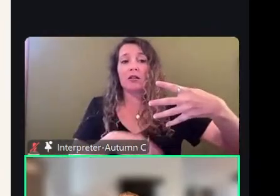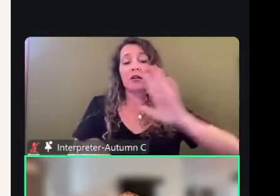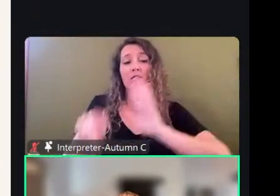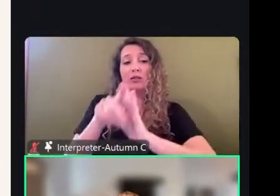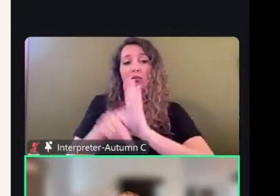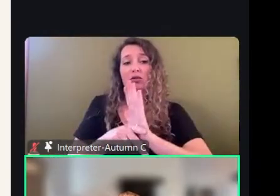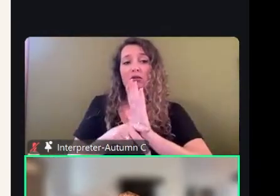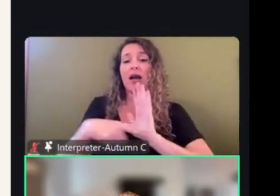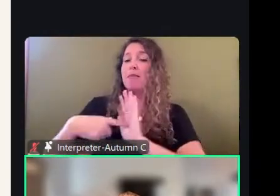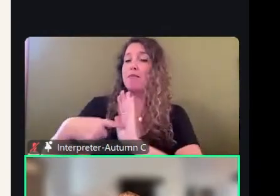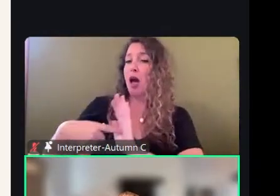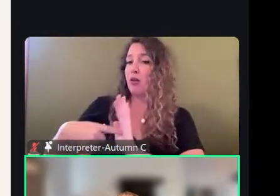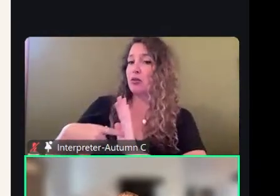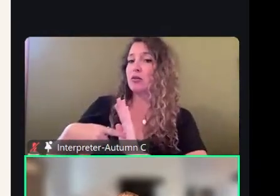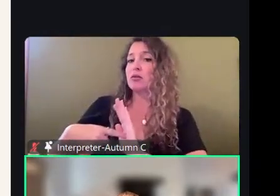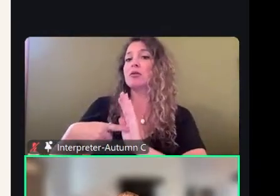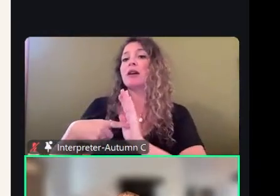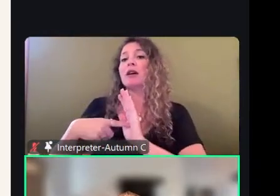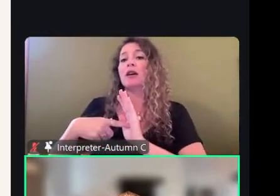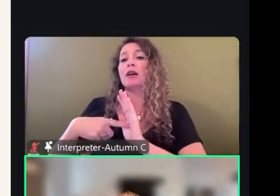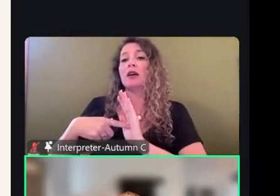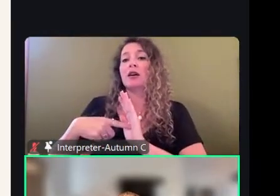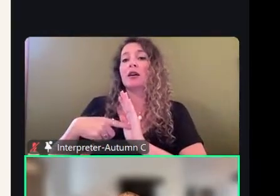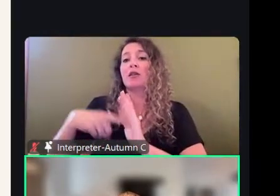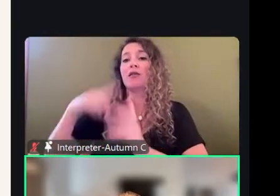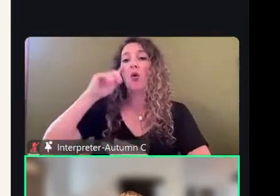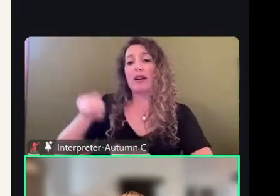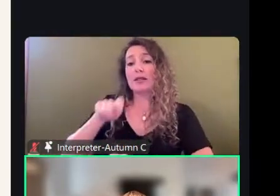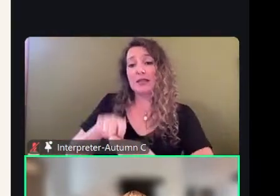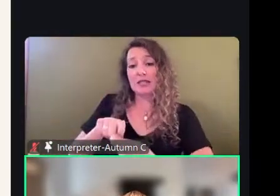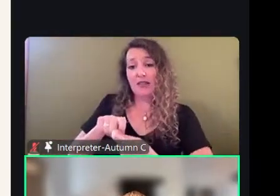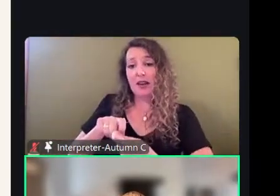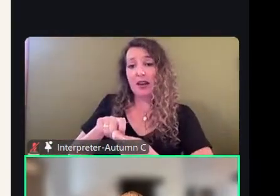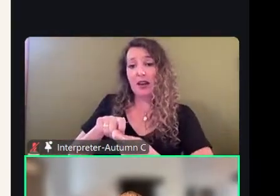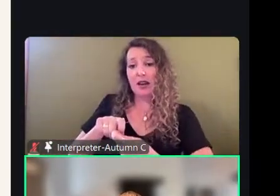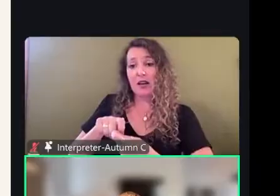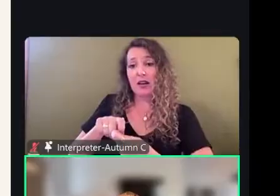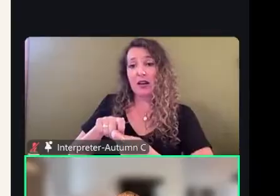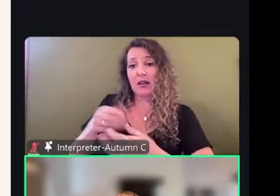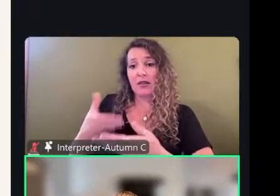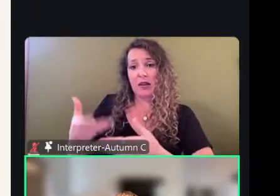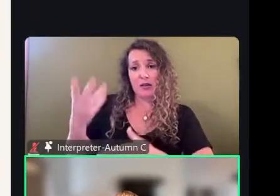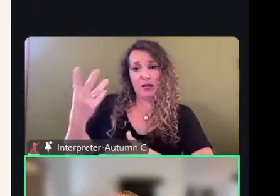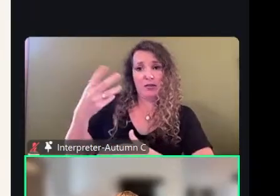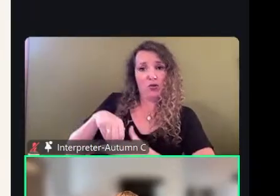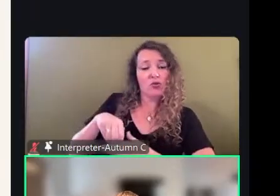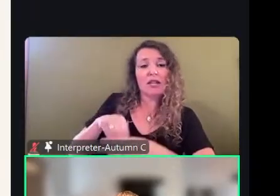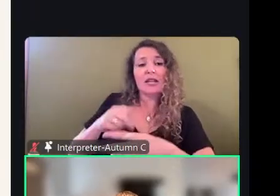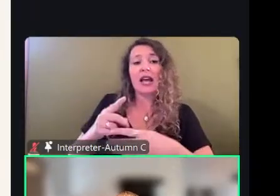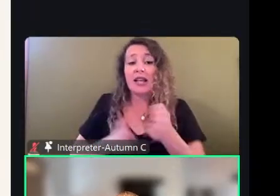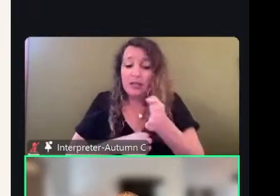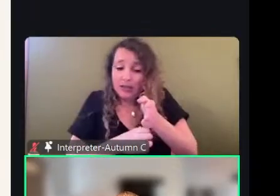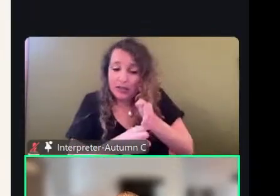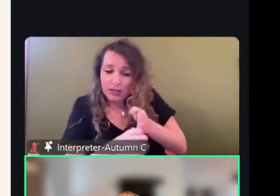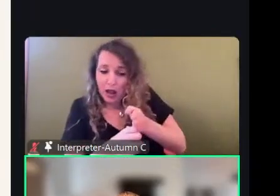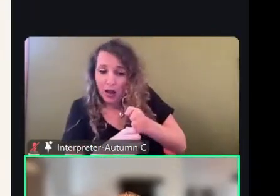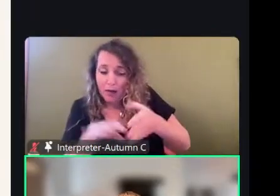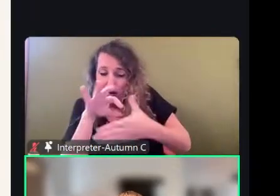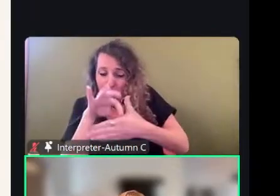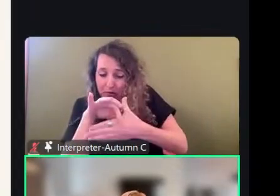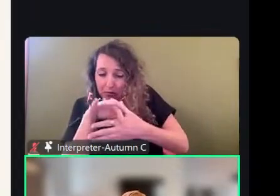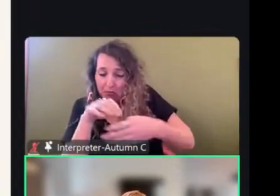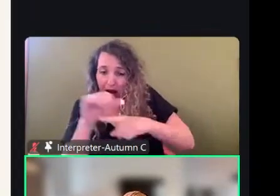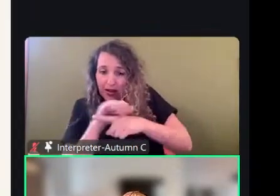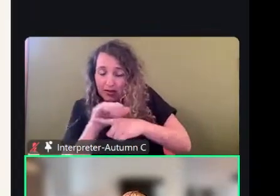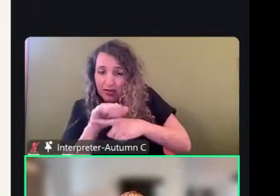principles I modeled as composed of specific component methods and subcomponent practices that enact